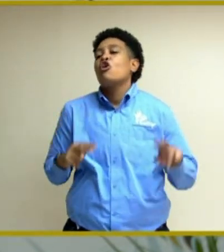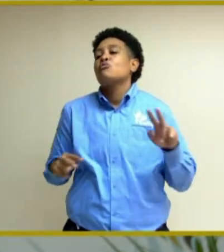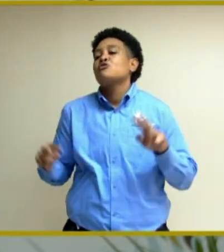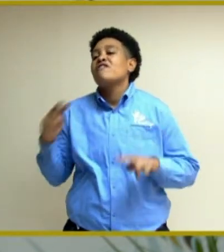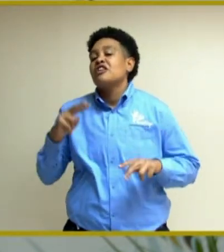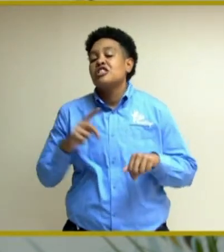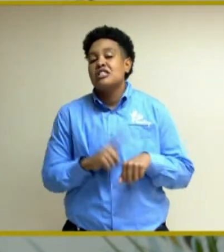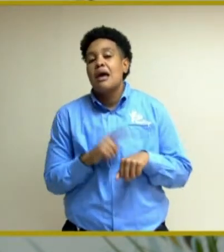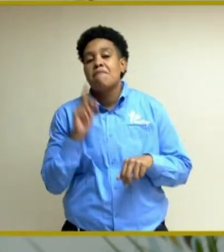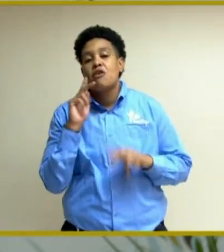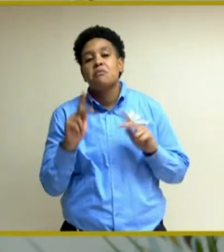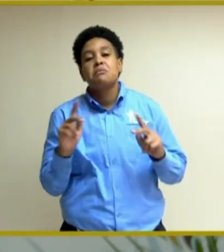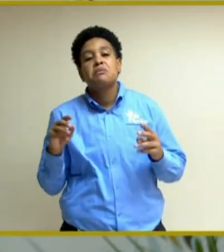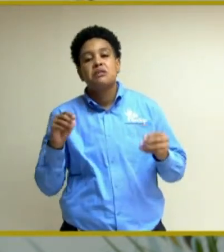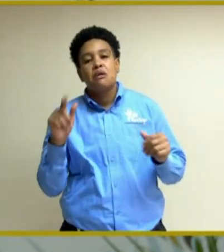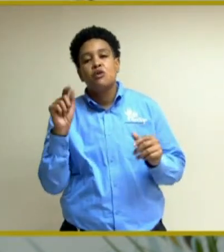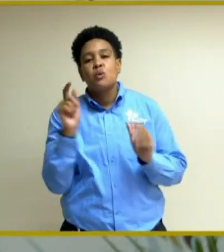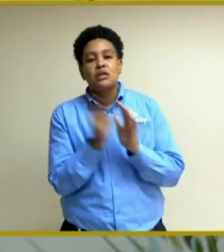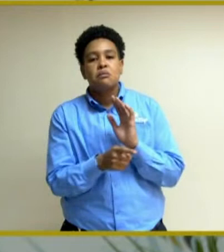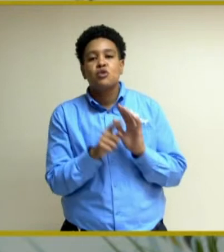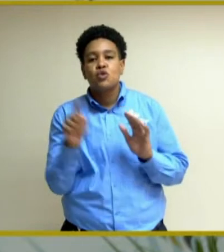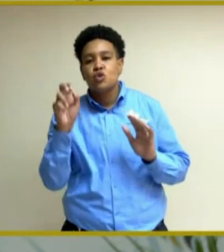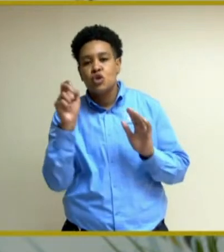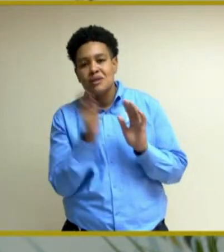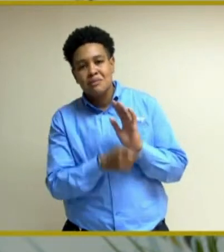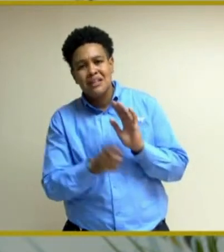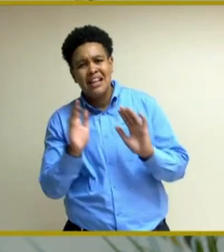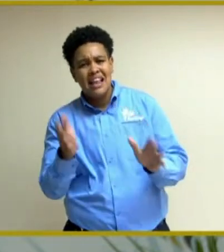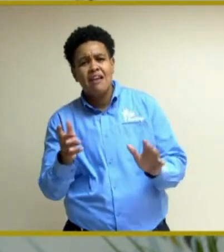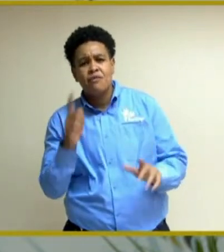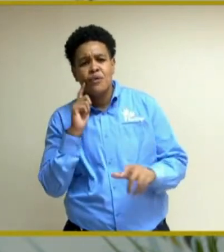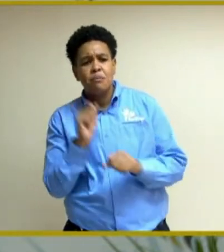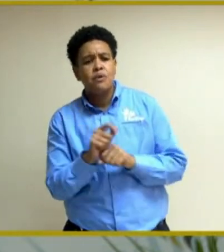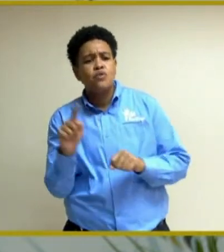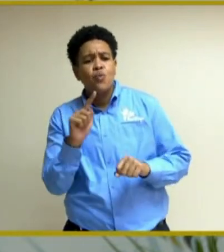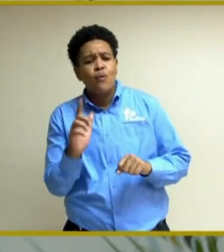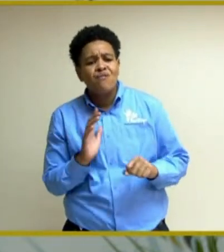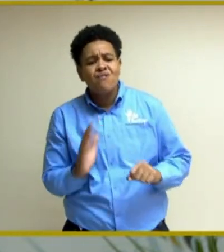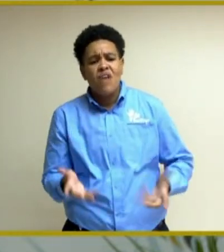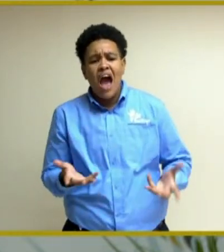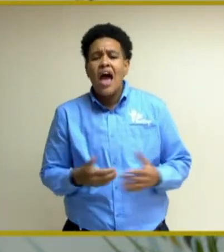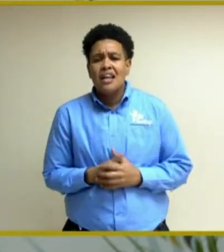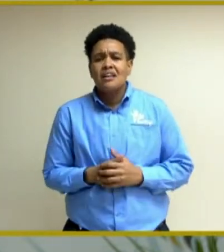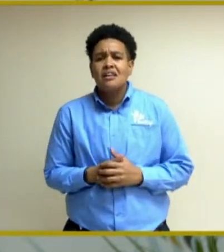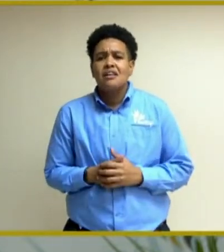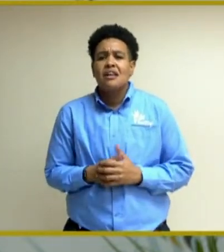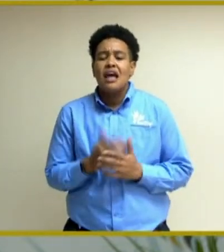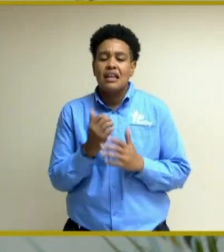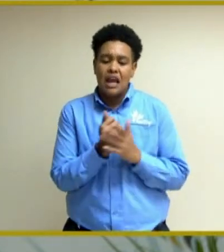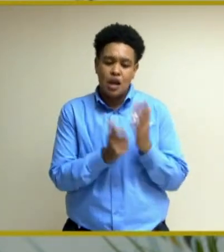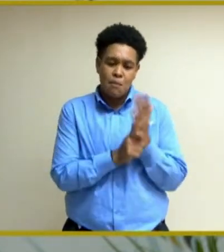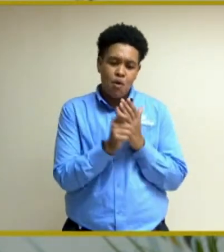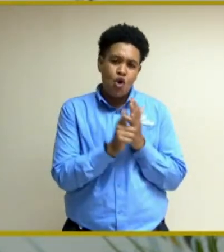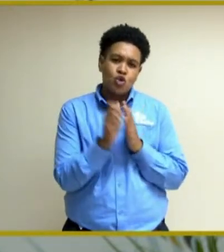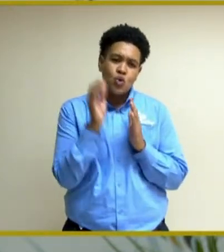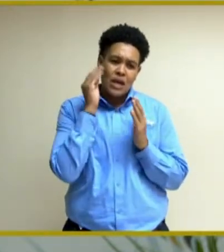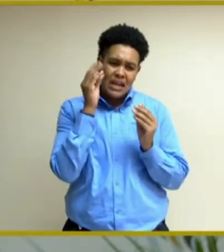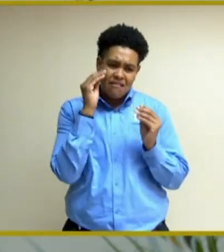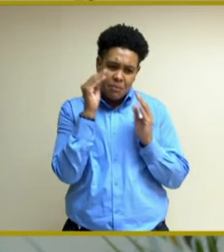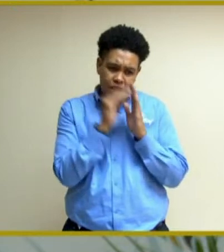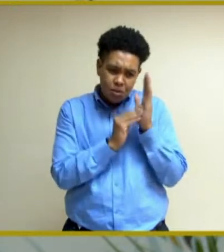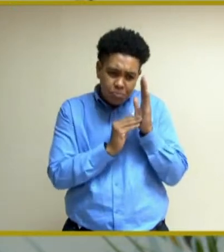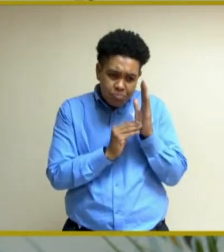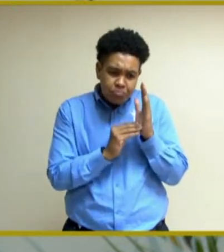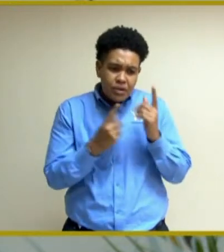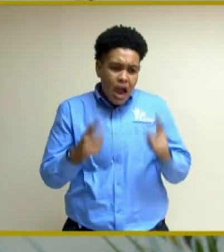for persons to spend 20 minutes to half an hour just to ensure that they're okay. And they get the brochure with all of that